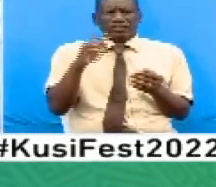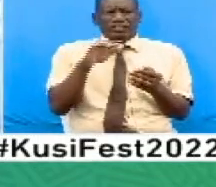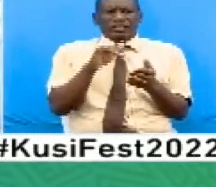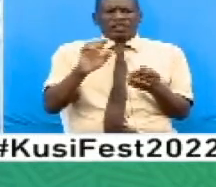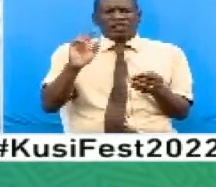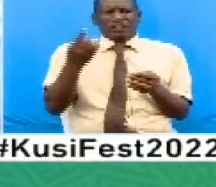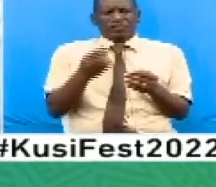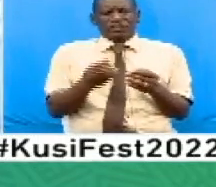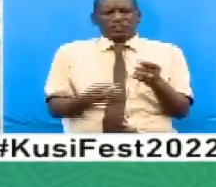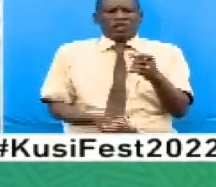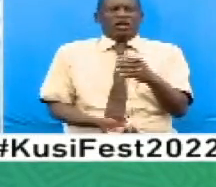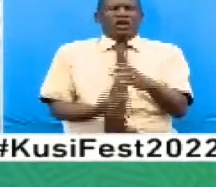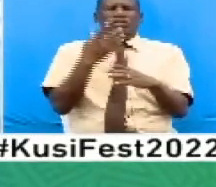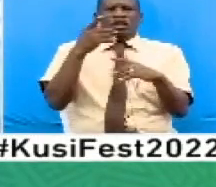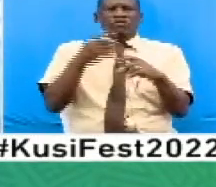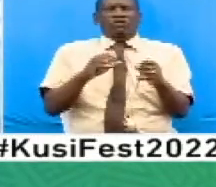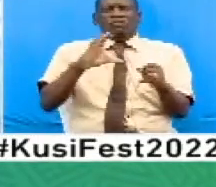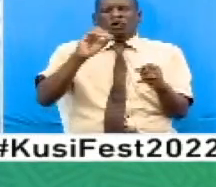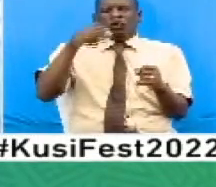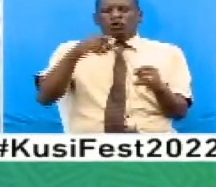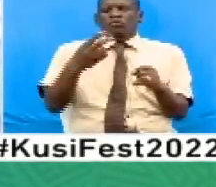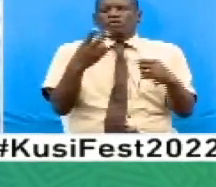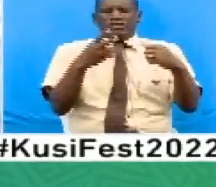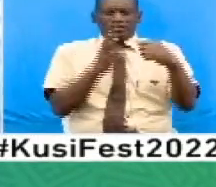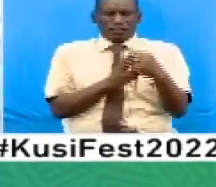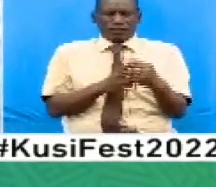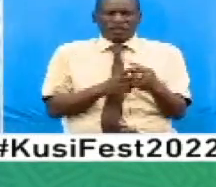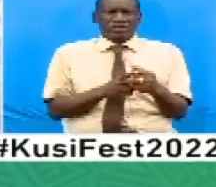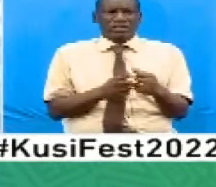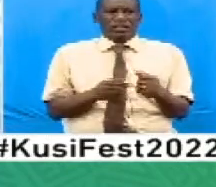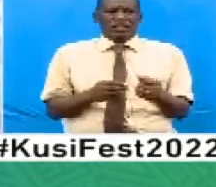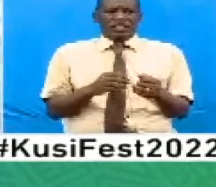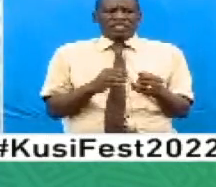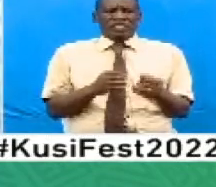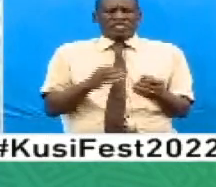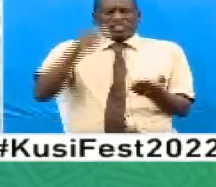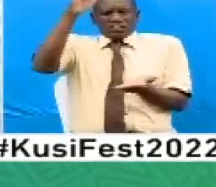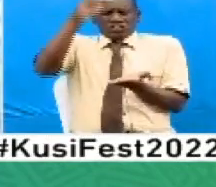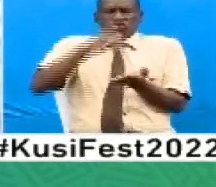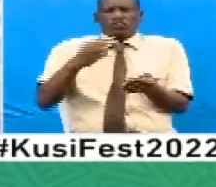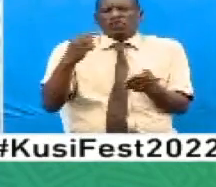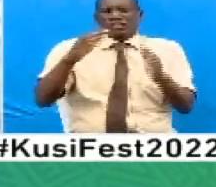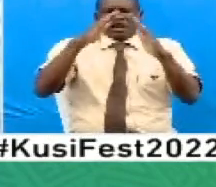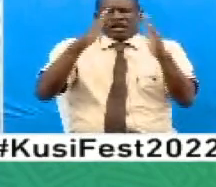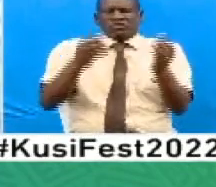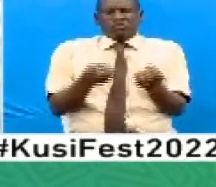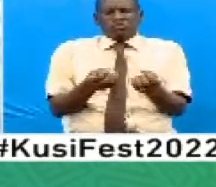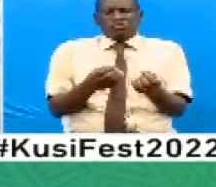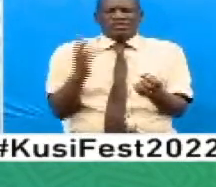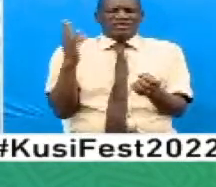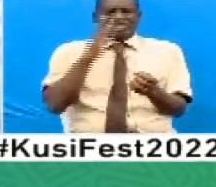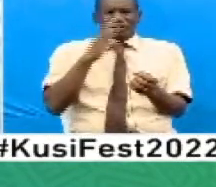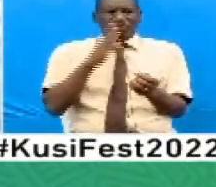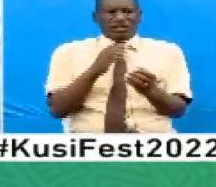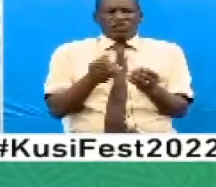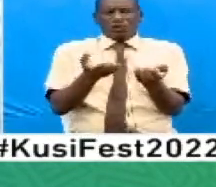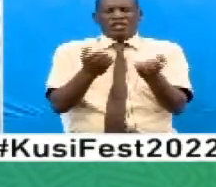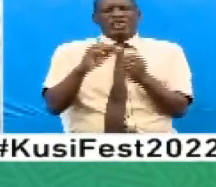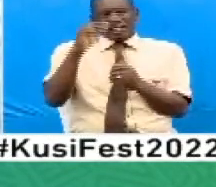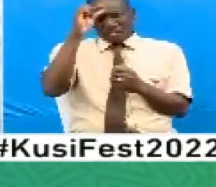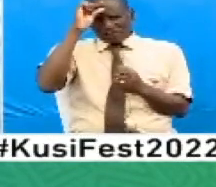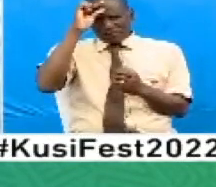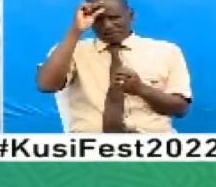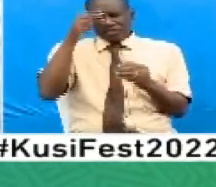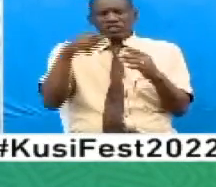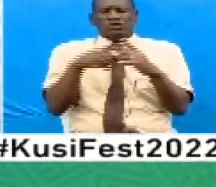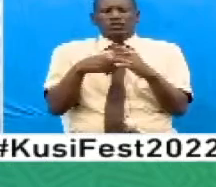The first outcome that came from the COP27 is the reduction of greenhouse emissions. We need governments,